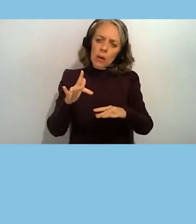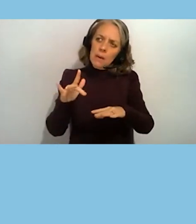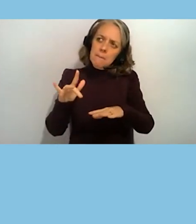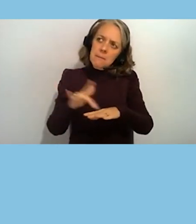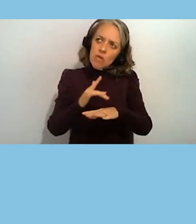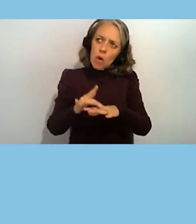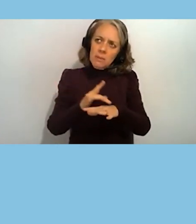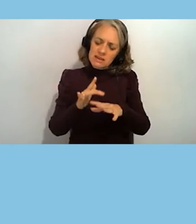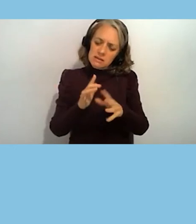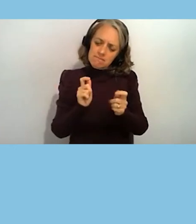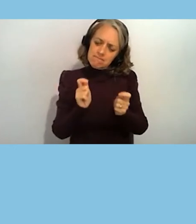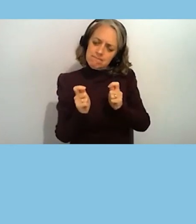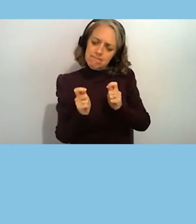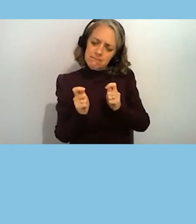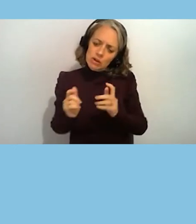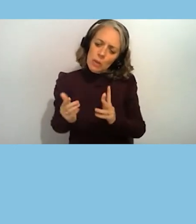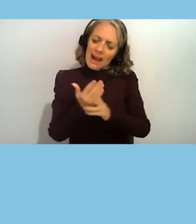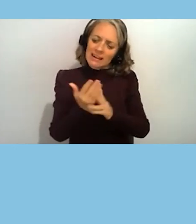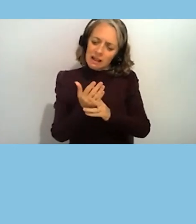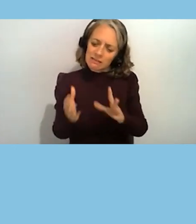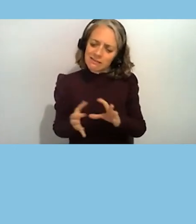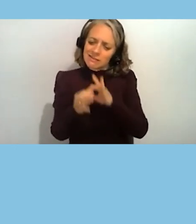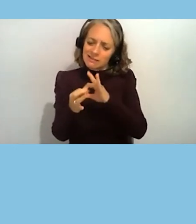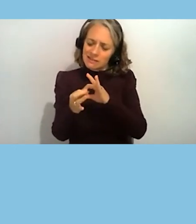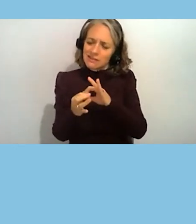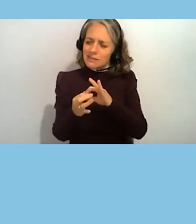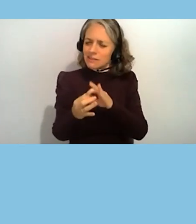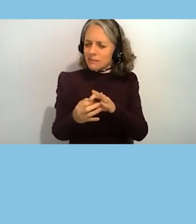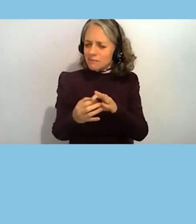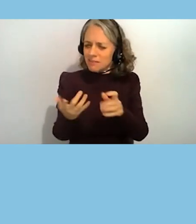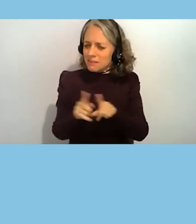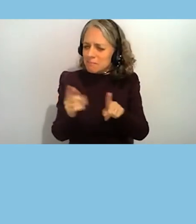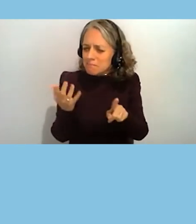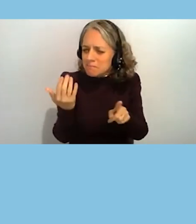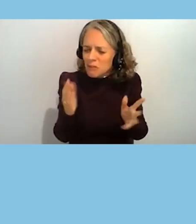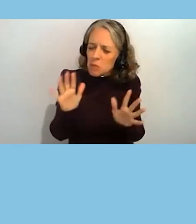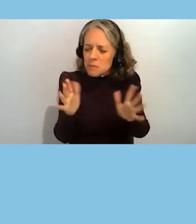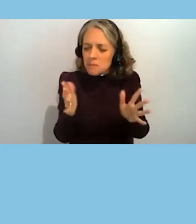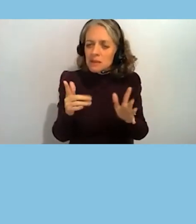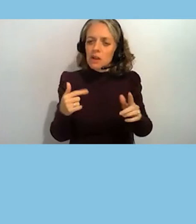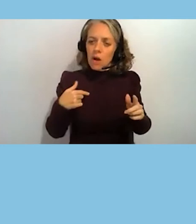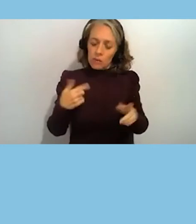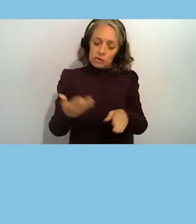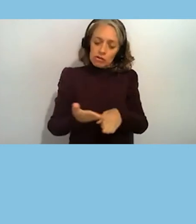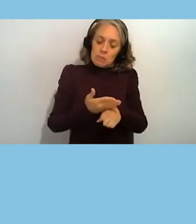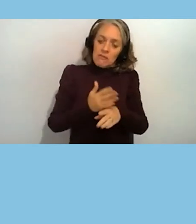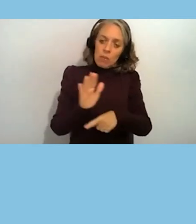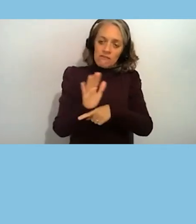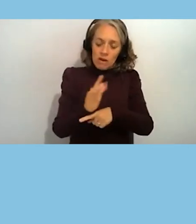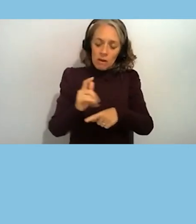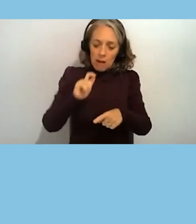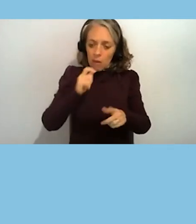work before. As we go through this film, I will kind of step in and like try and